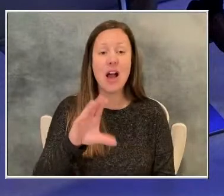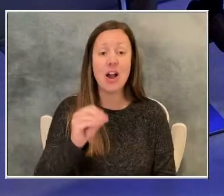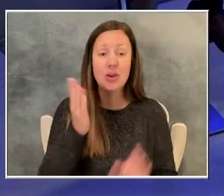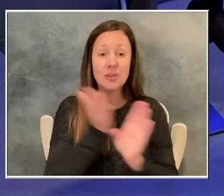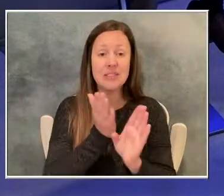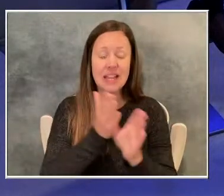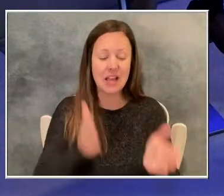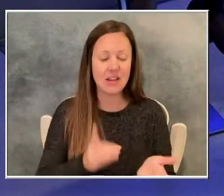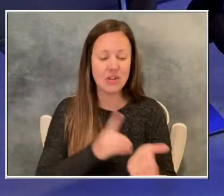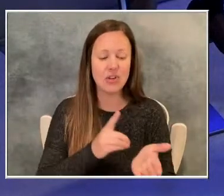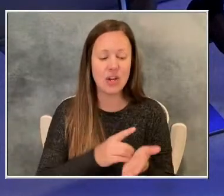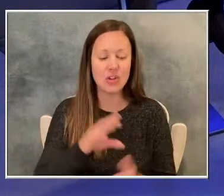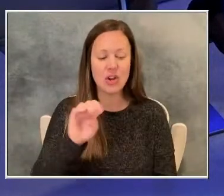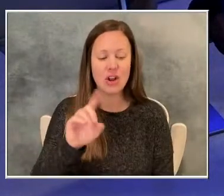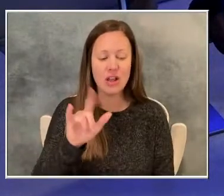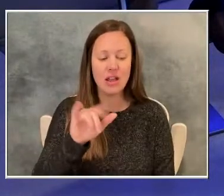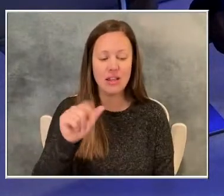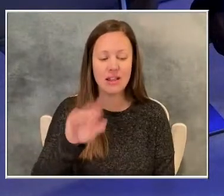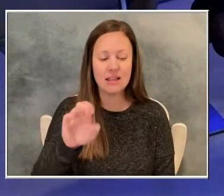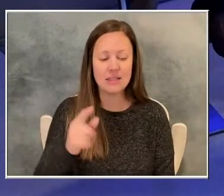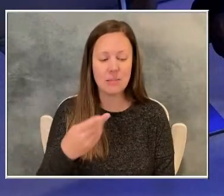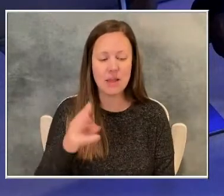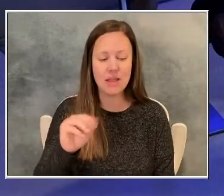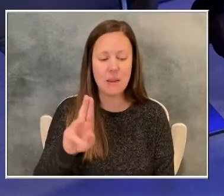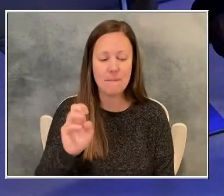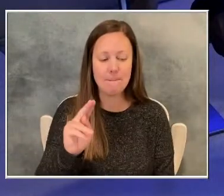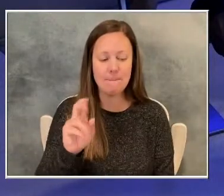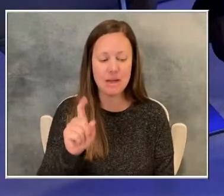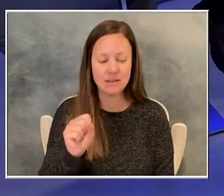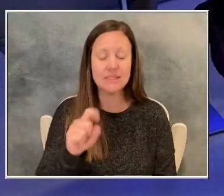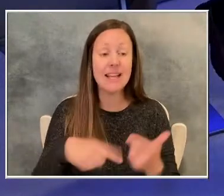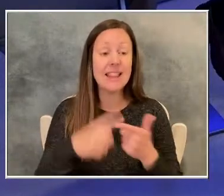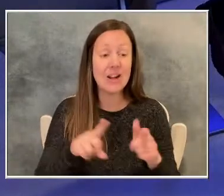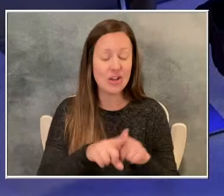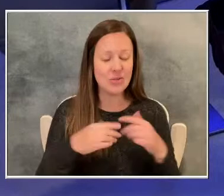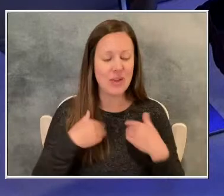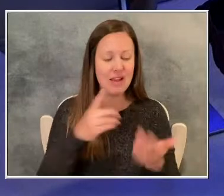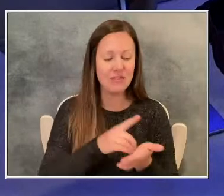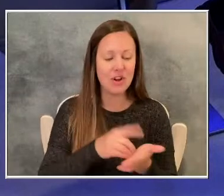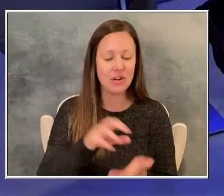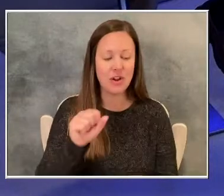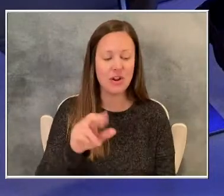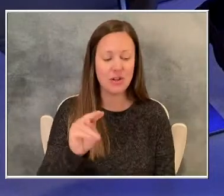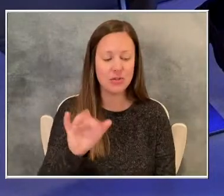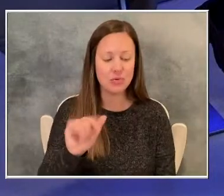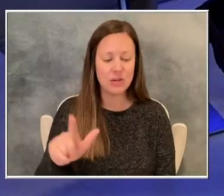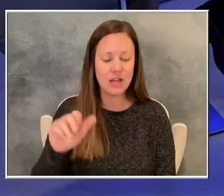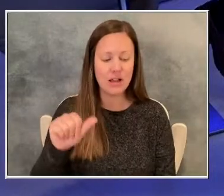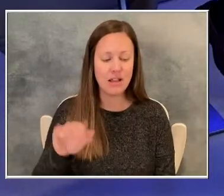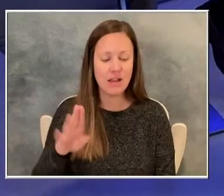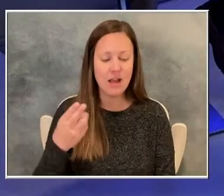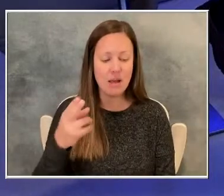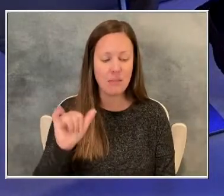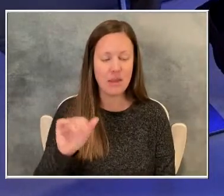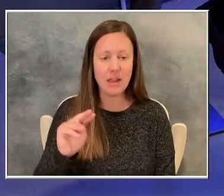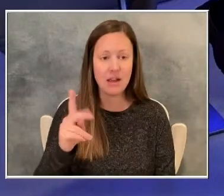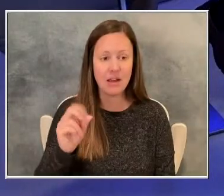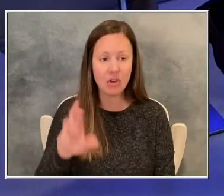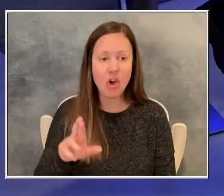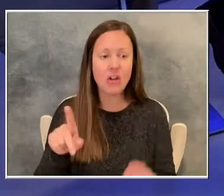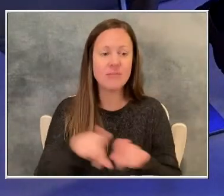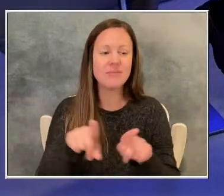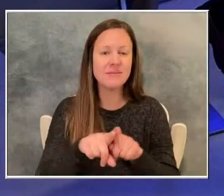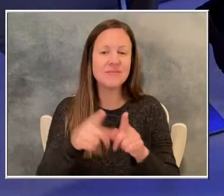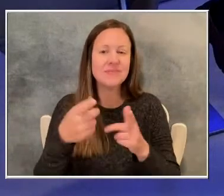me. And across the table, we have Dr. Sunil Abhyankar. He's a hematologist and medical oncologist here at the Cancer Center, as well as